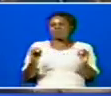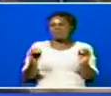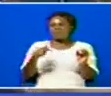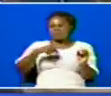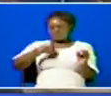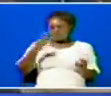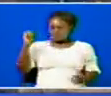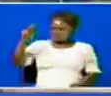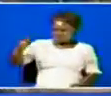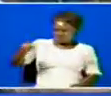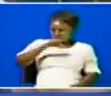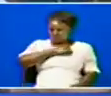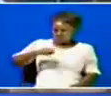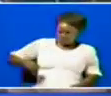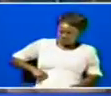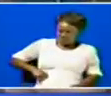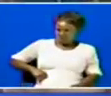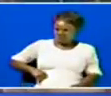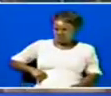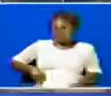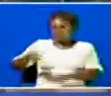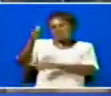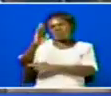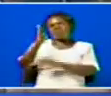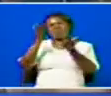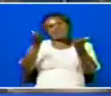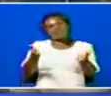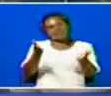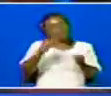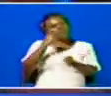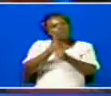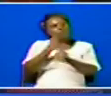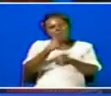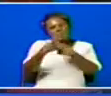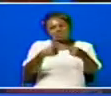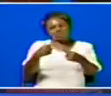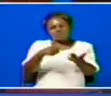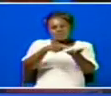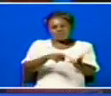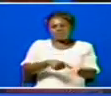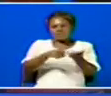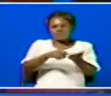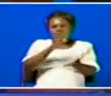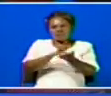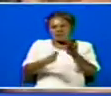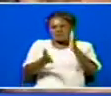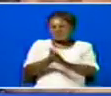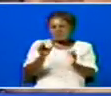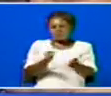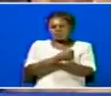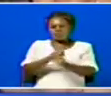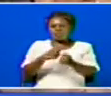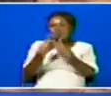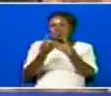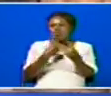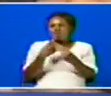mbunge, nimekuwa senator kwa Nairobi, na Mwenyezi Mungu yuko. He, however, insisted that nothing is beyond dialogue. We have to go